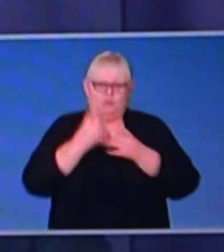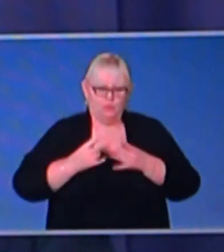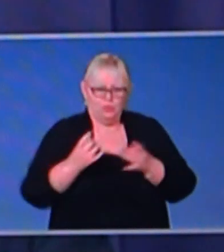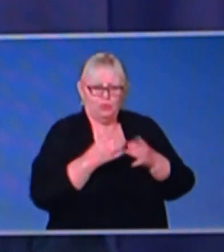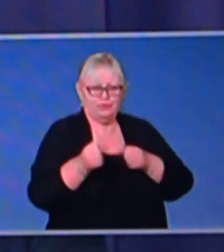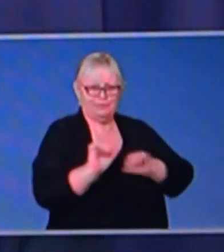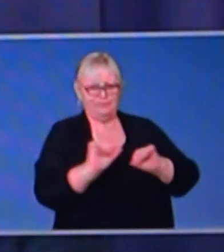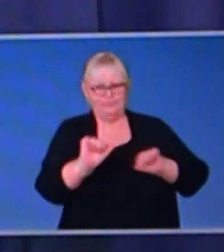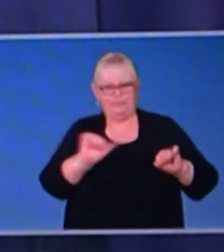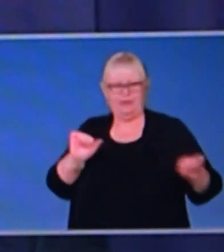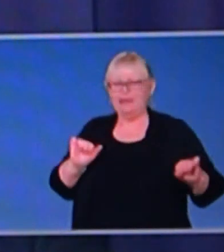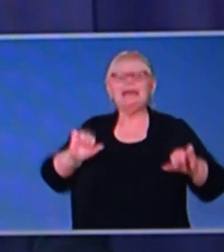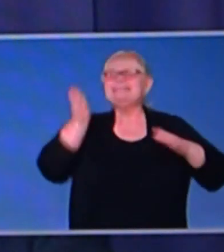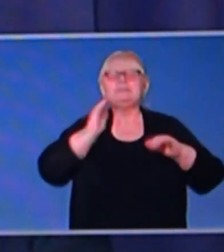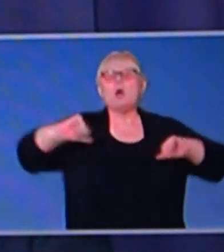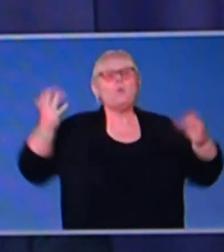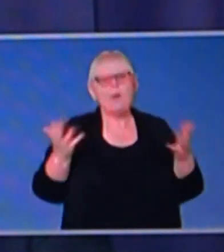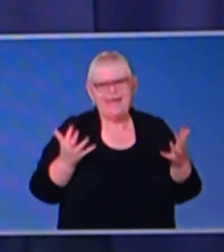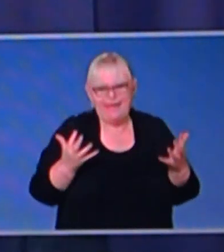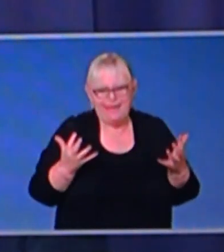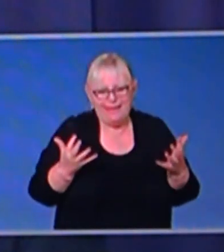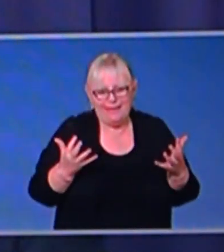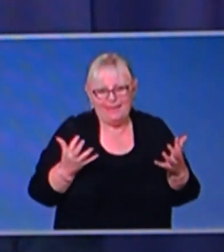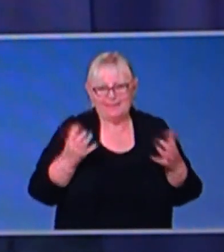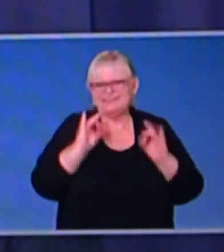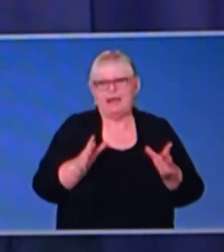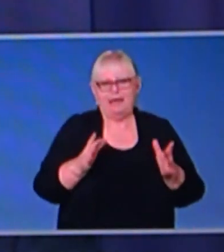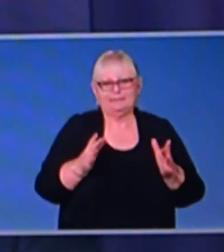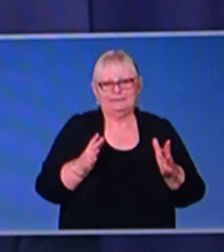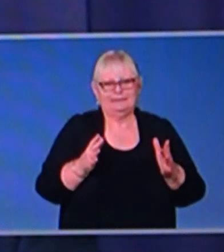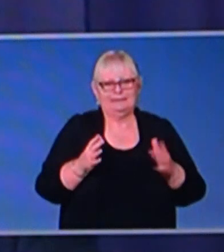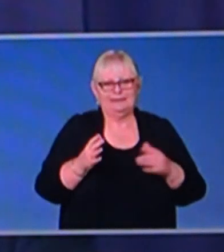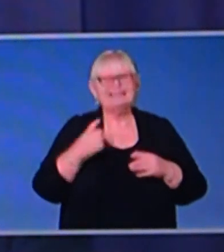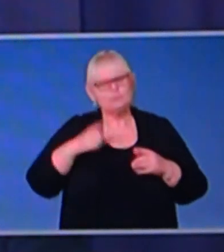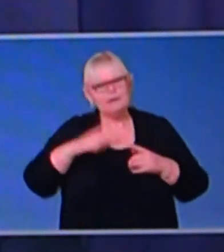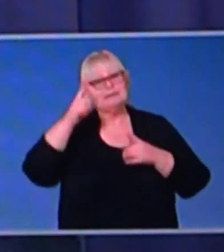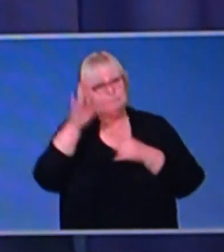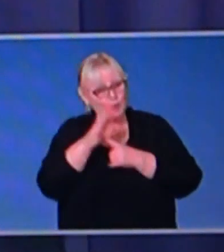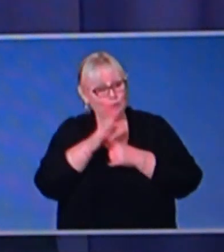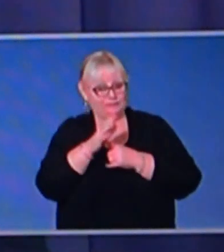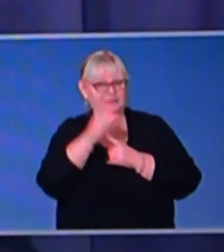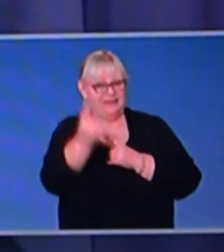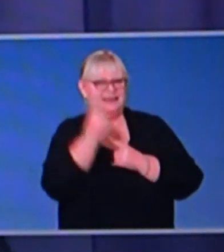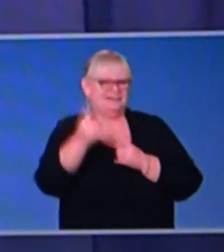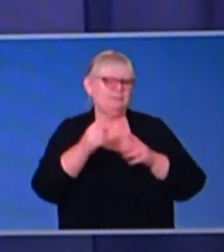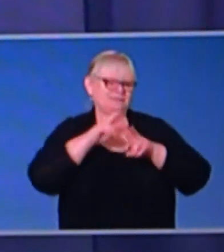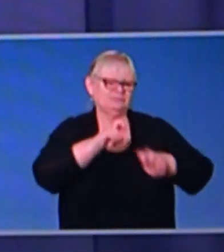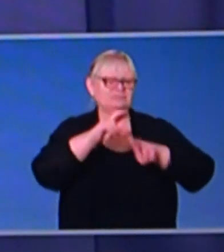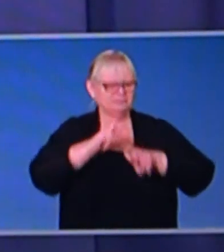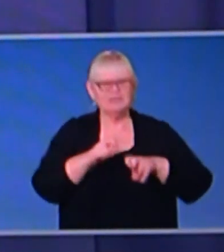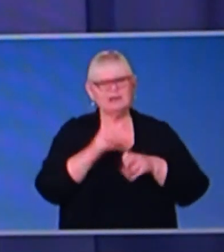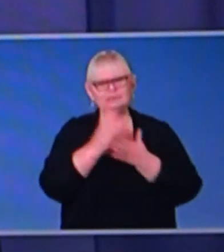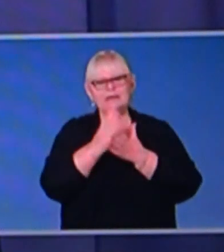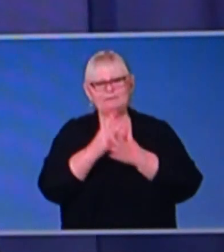future pandemic wherever it starts. This is why it's an important initiative, and one that I believed has support for it